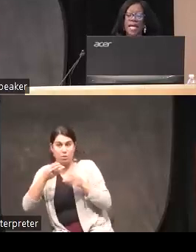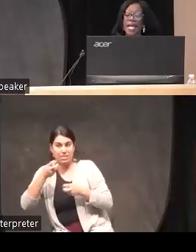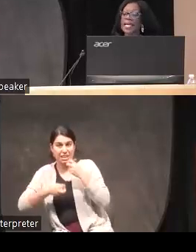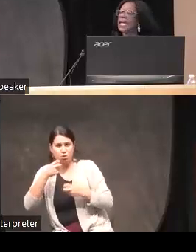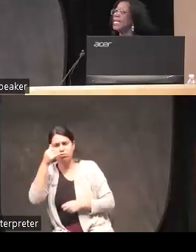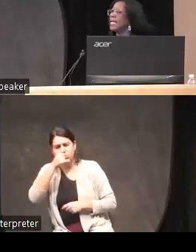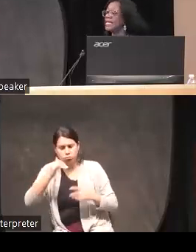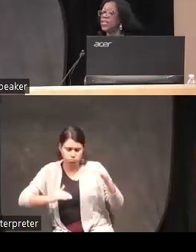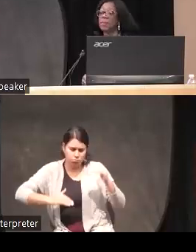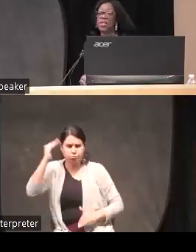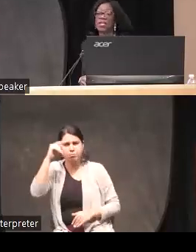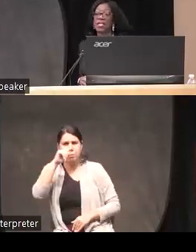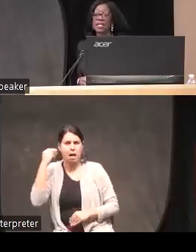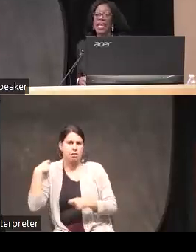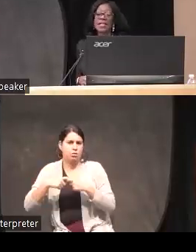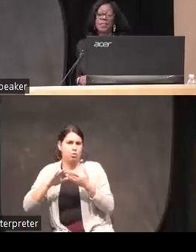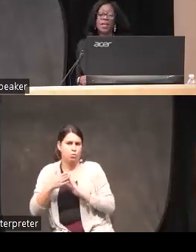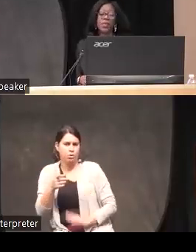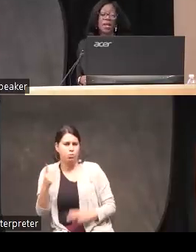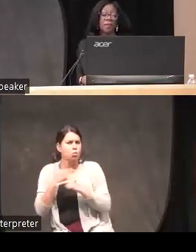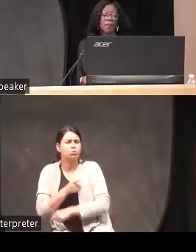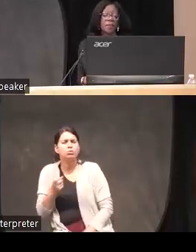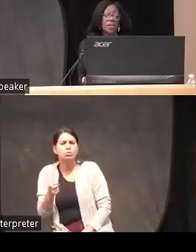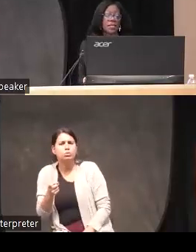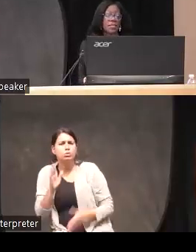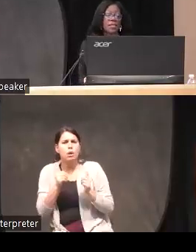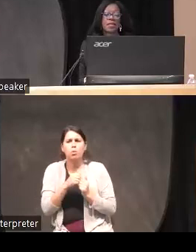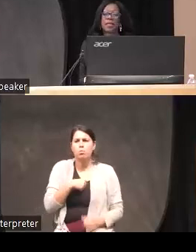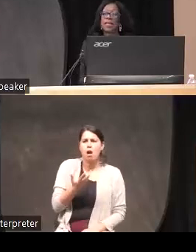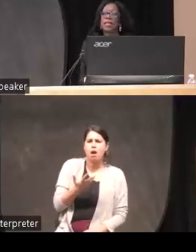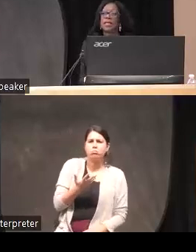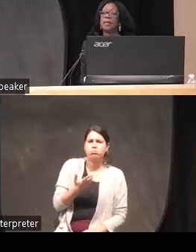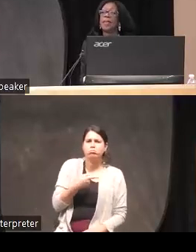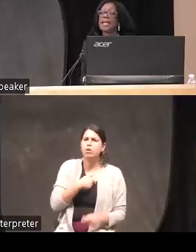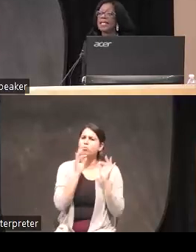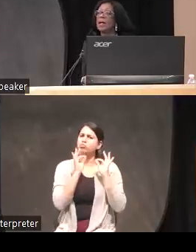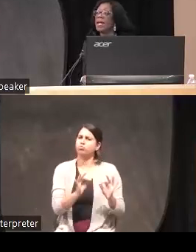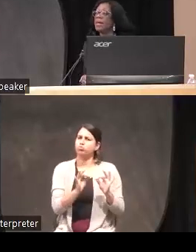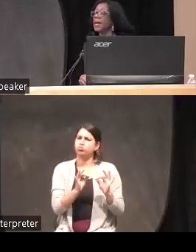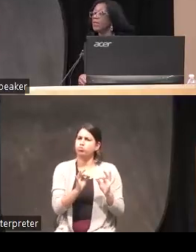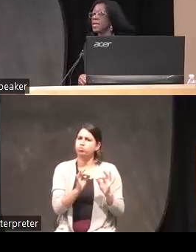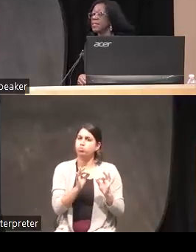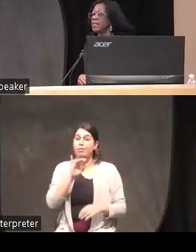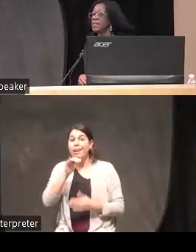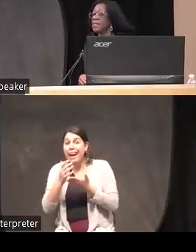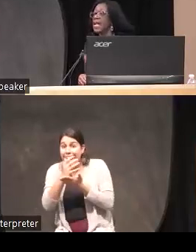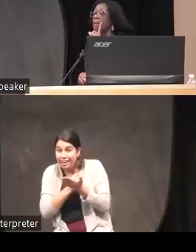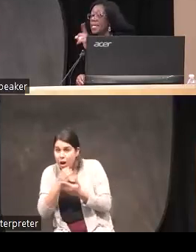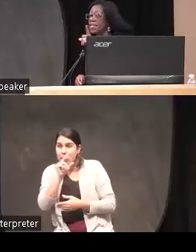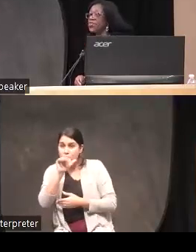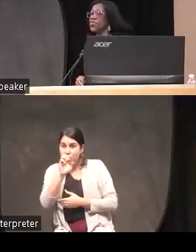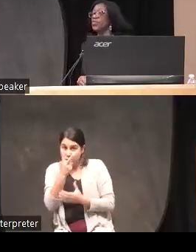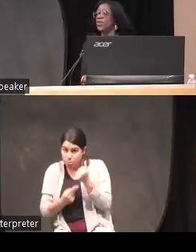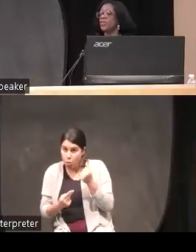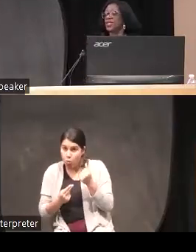affect Black and Latino communities as compared to white communities by income and by race. And I bet